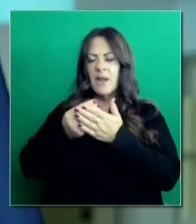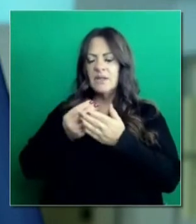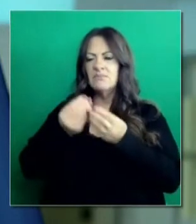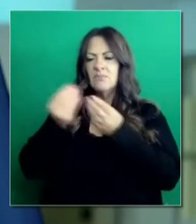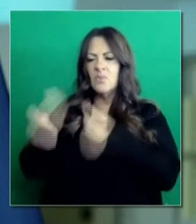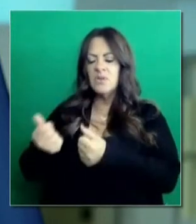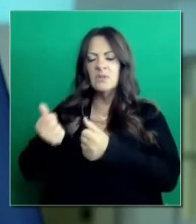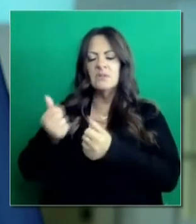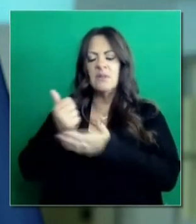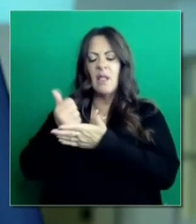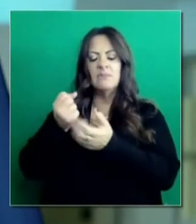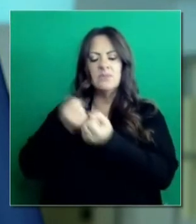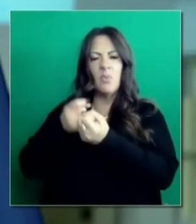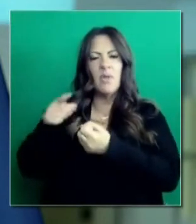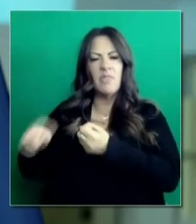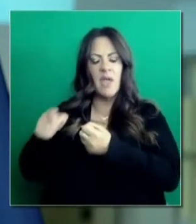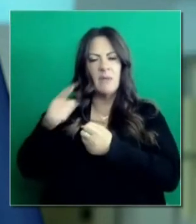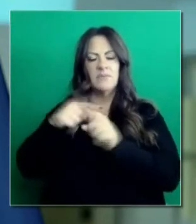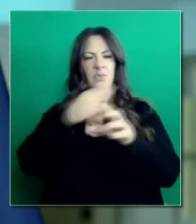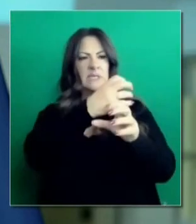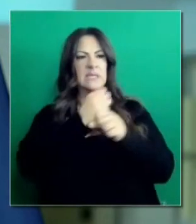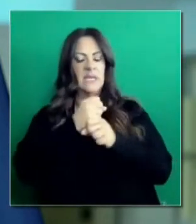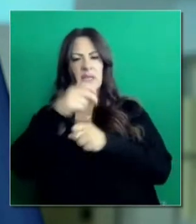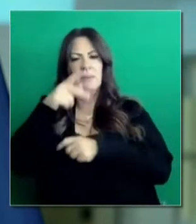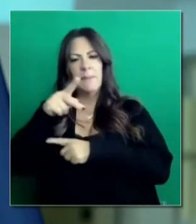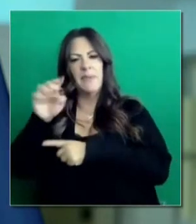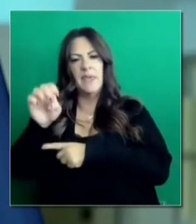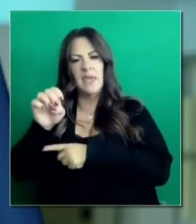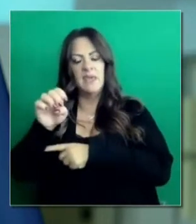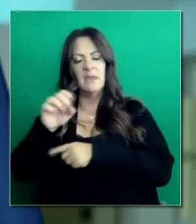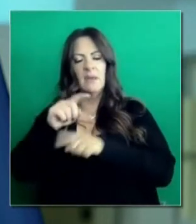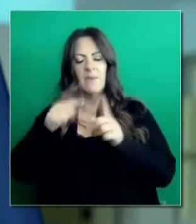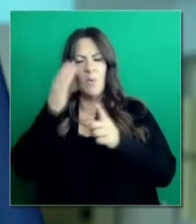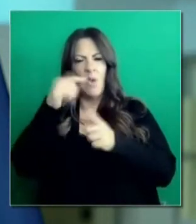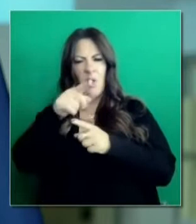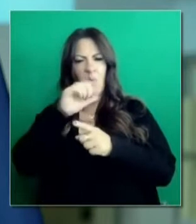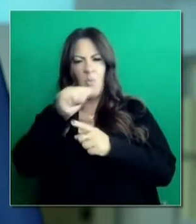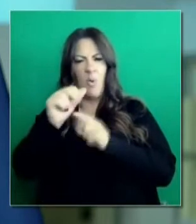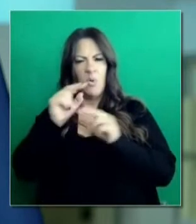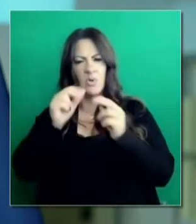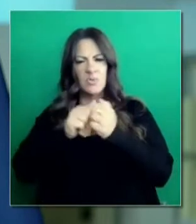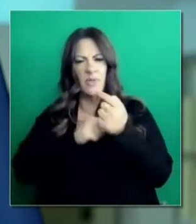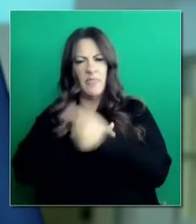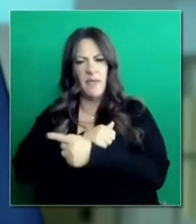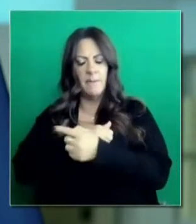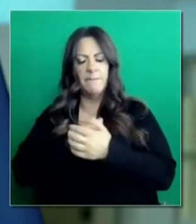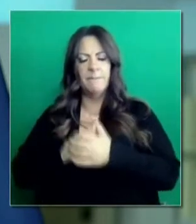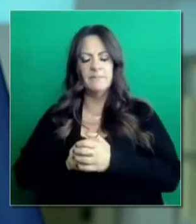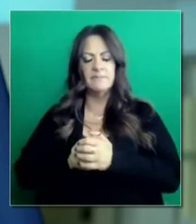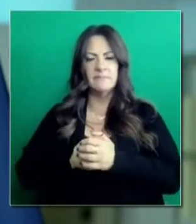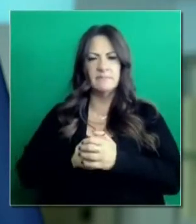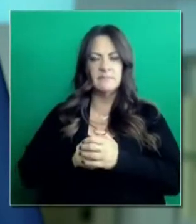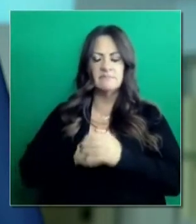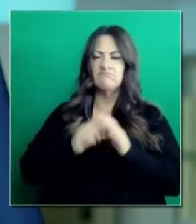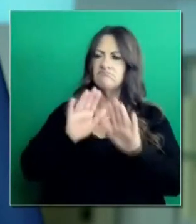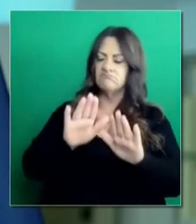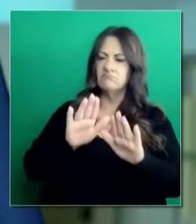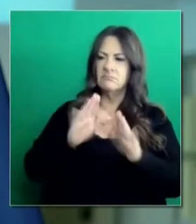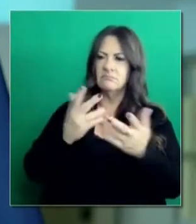pocket. Why won't you come to the table with them on that? Well, first of all, thank you for acknowledging not just what we said,